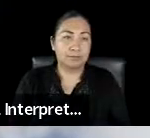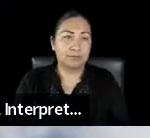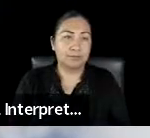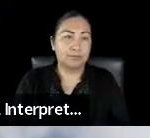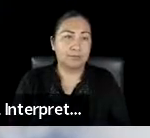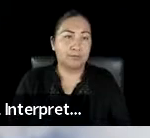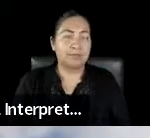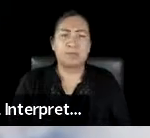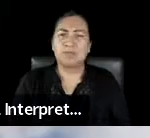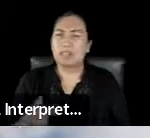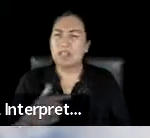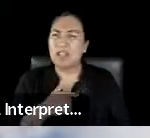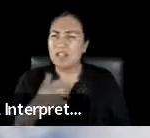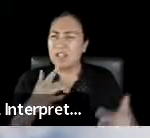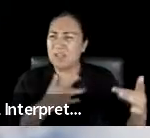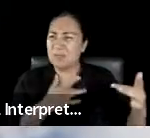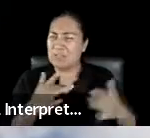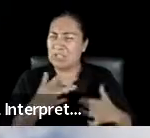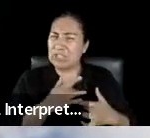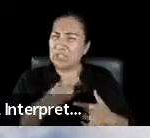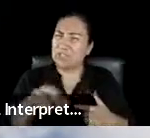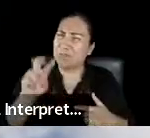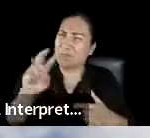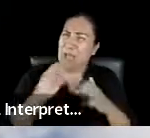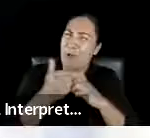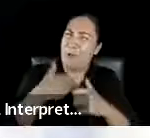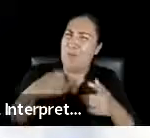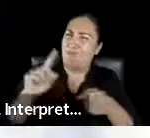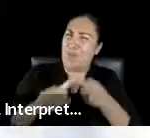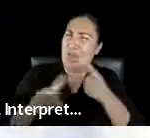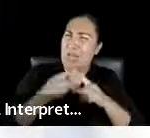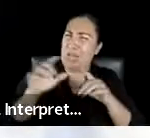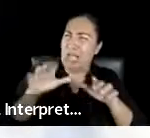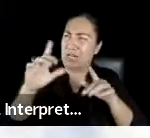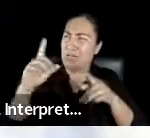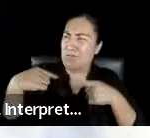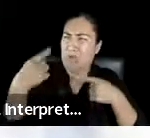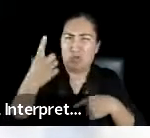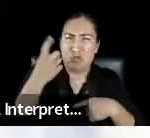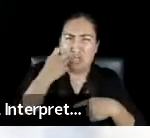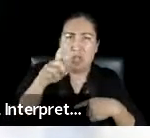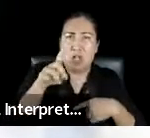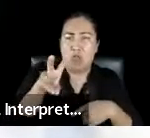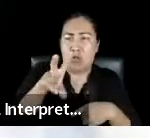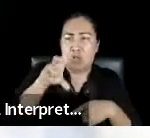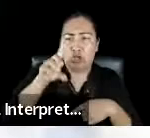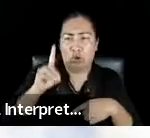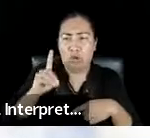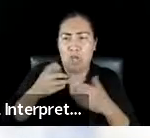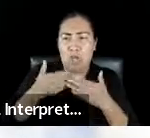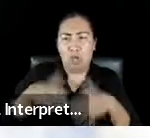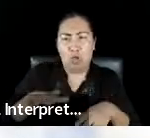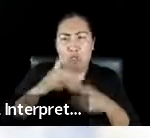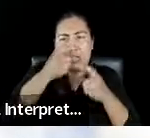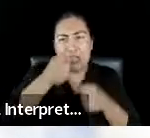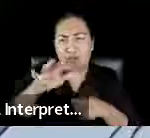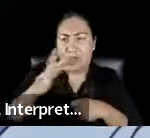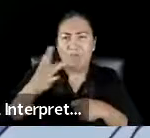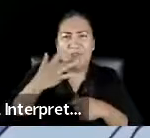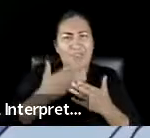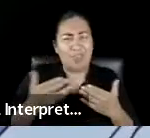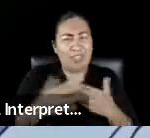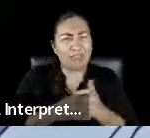I've been concerned about the way my friend has been acting recently. They were withdrawing with their friends and losing interest in their favorite